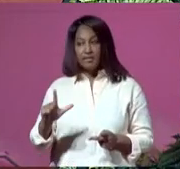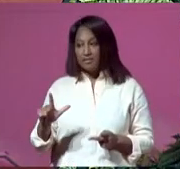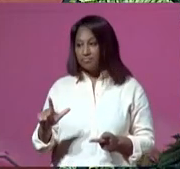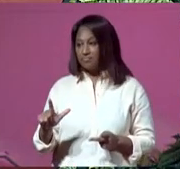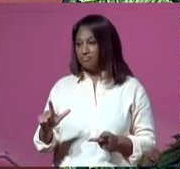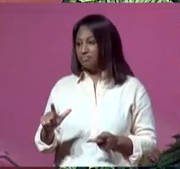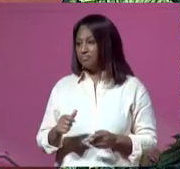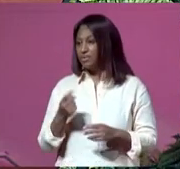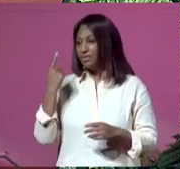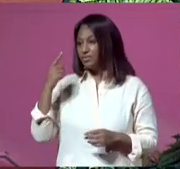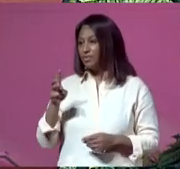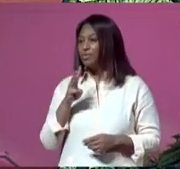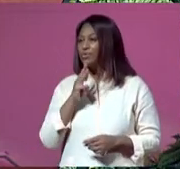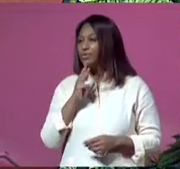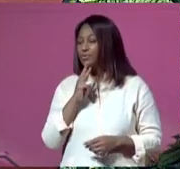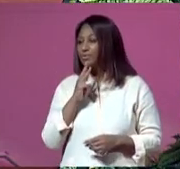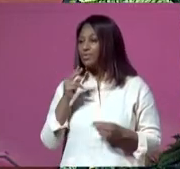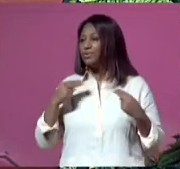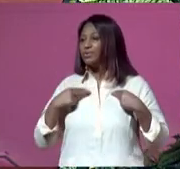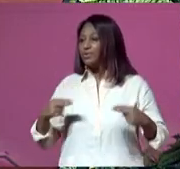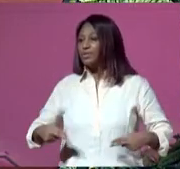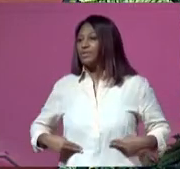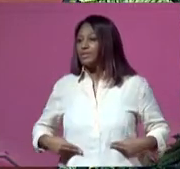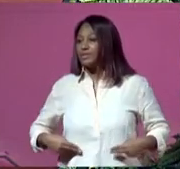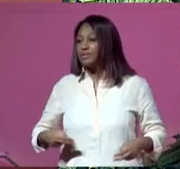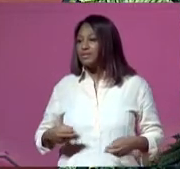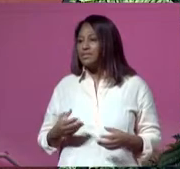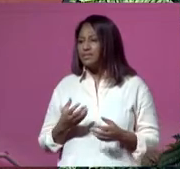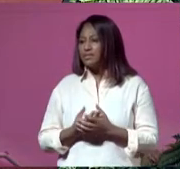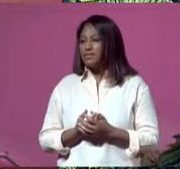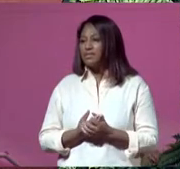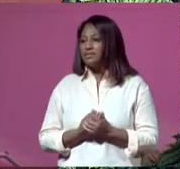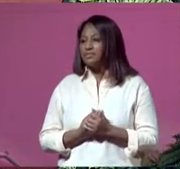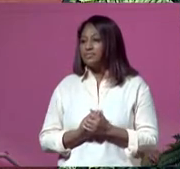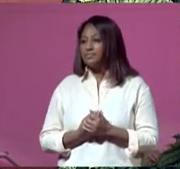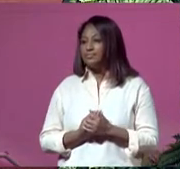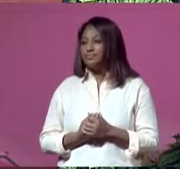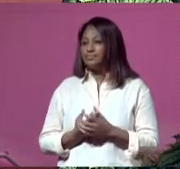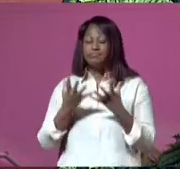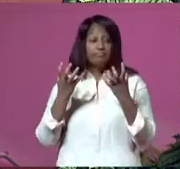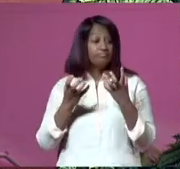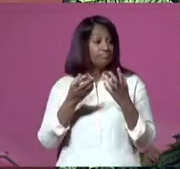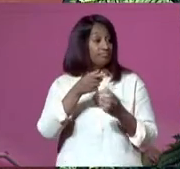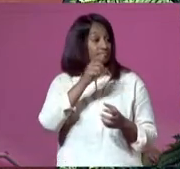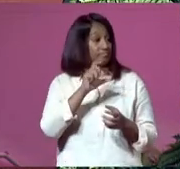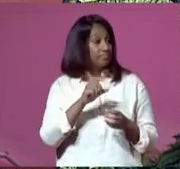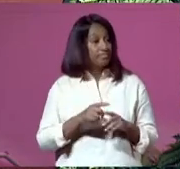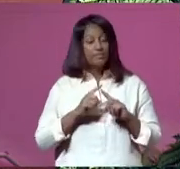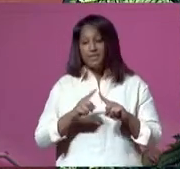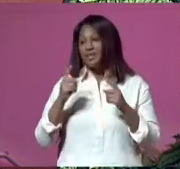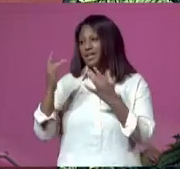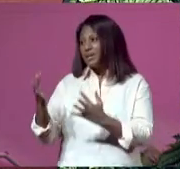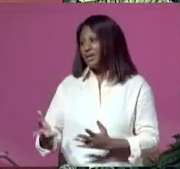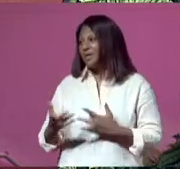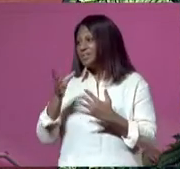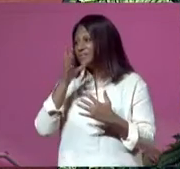and in his humanity, he's thirsty, and he waits till she gets